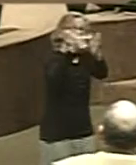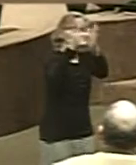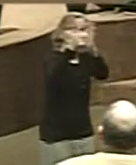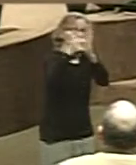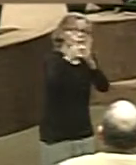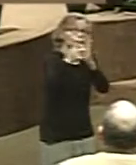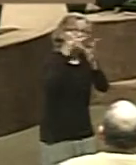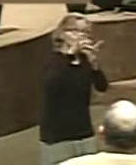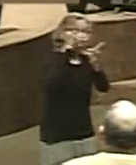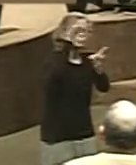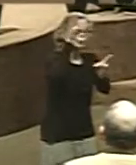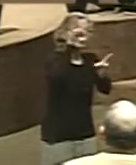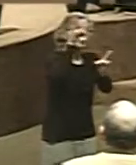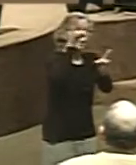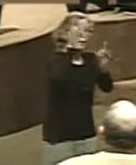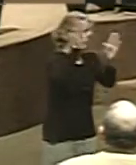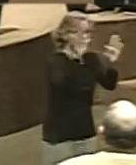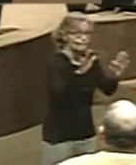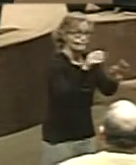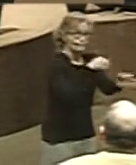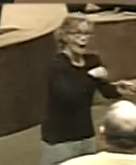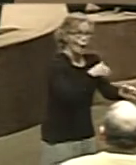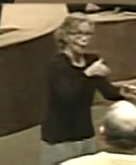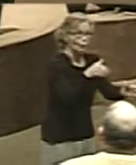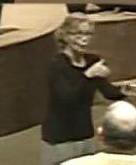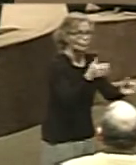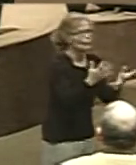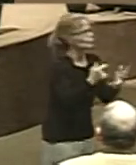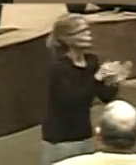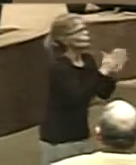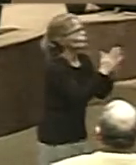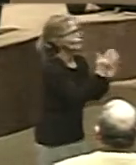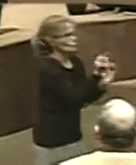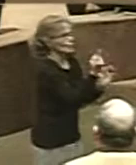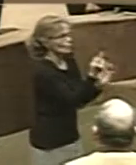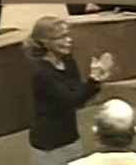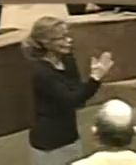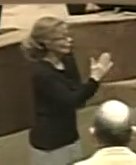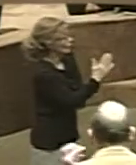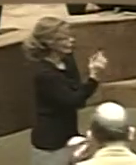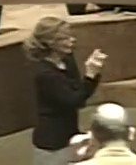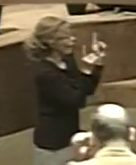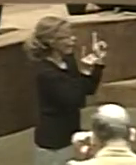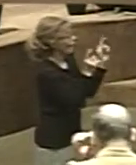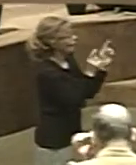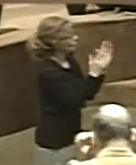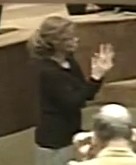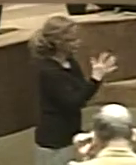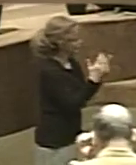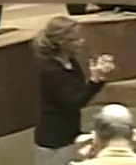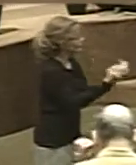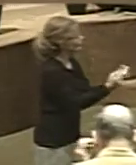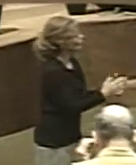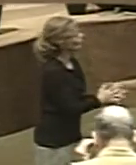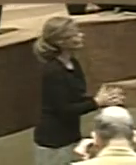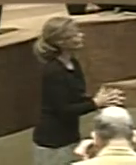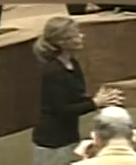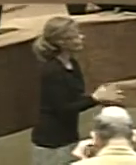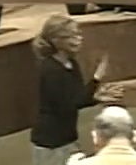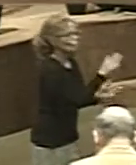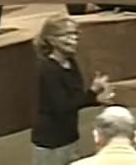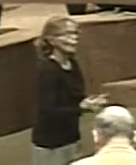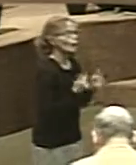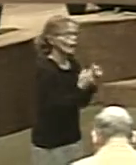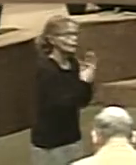where your prayers are answered, where you can help pray for supernatural works and God does them in people's lives so that your life